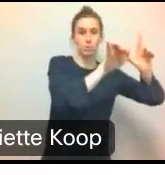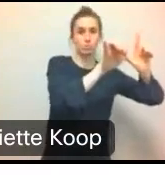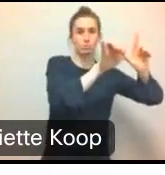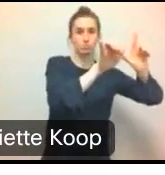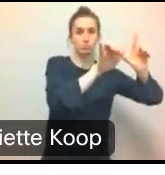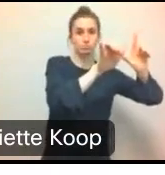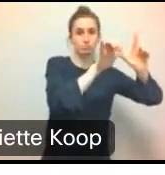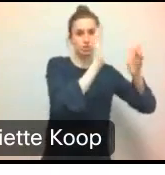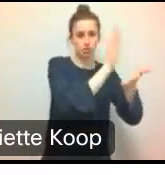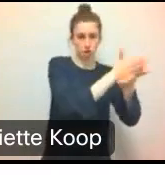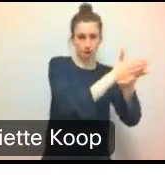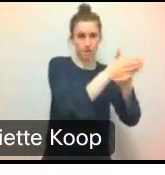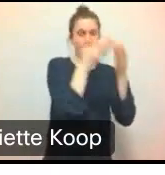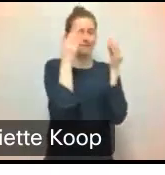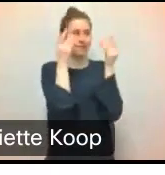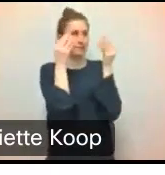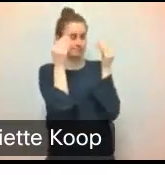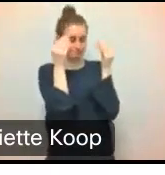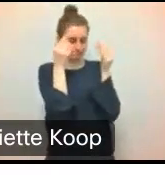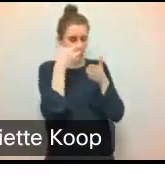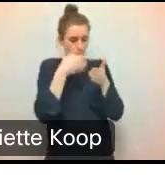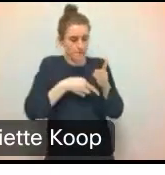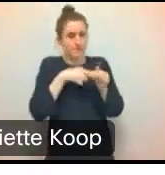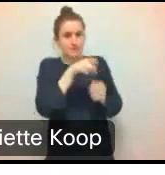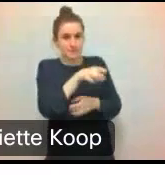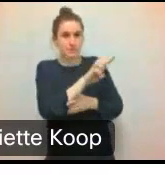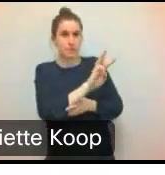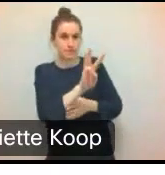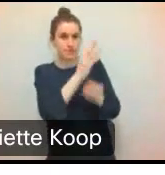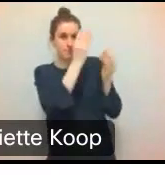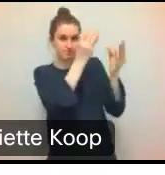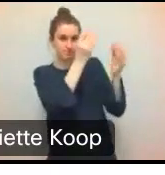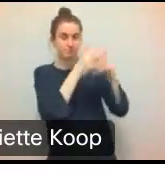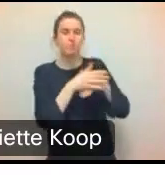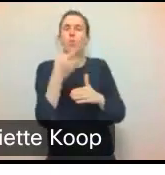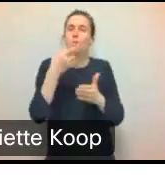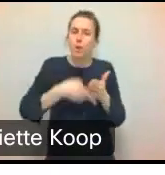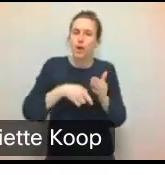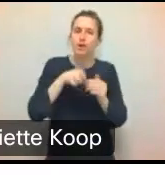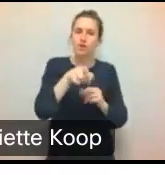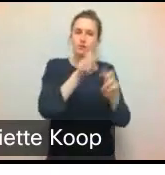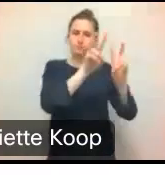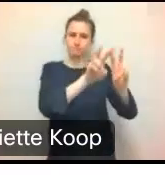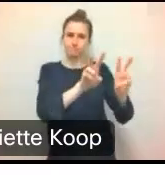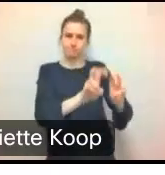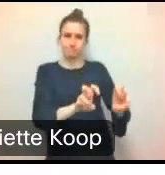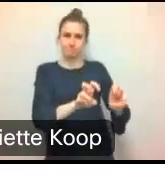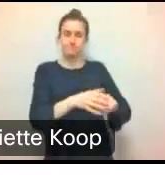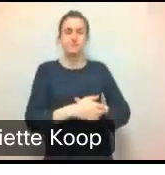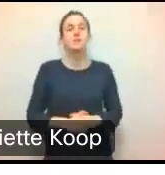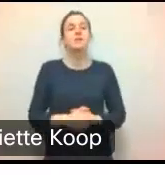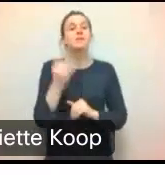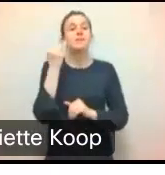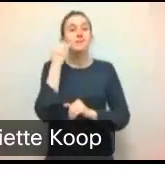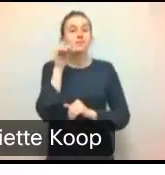to stop and think about what they're looking at. And he constantly says, what are you looking at? So when you come across